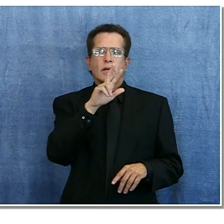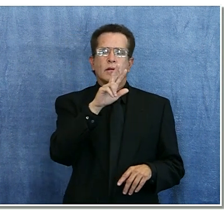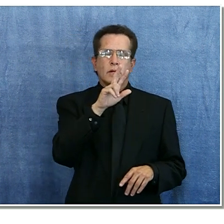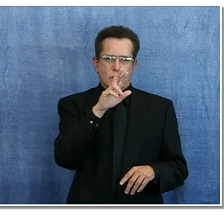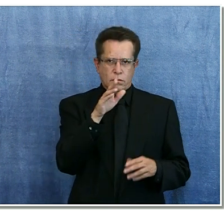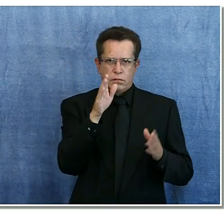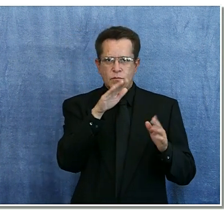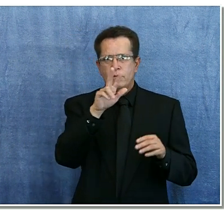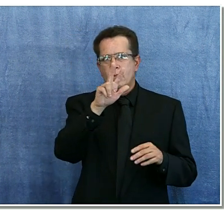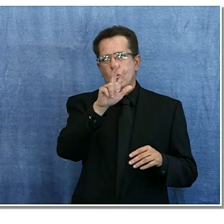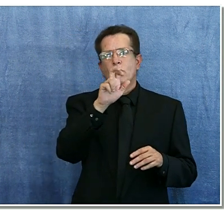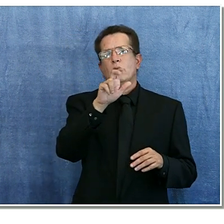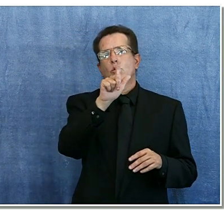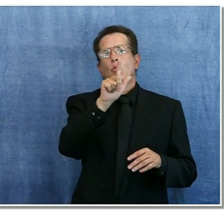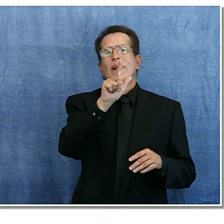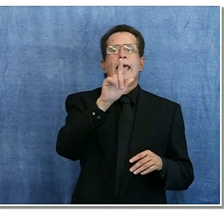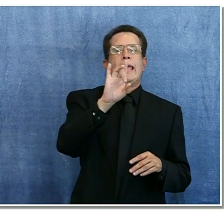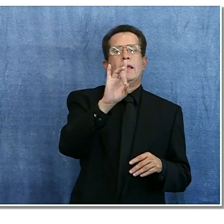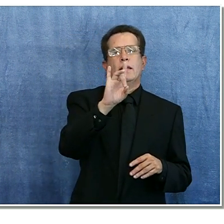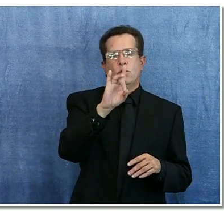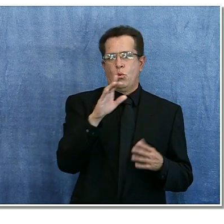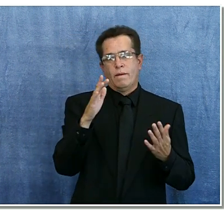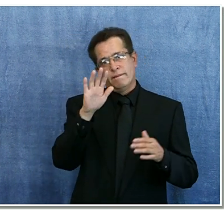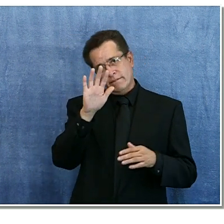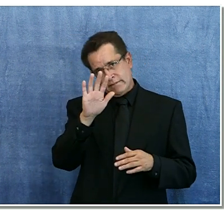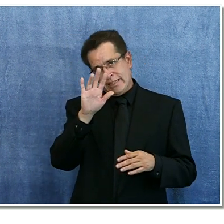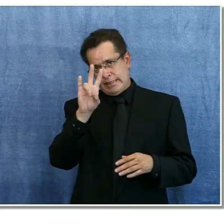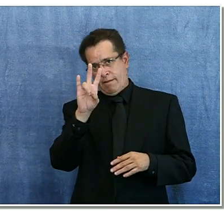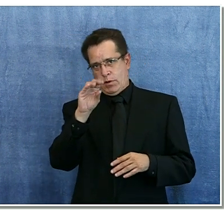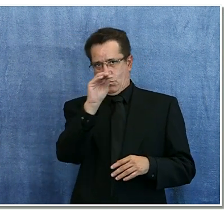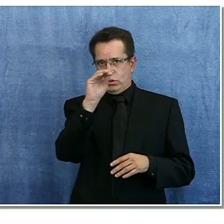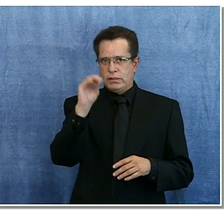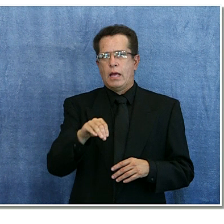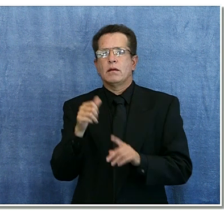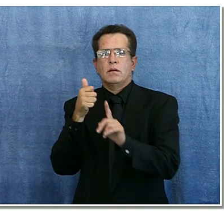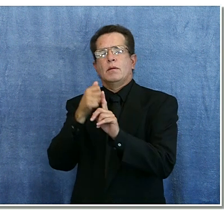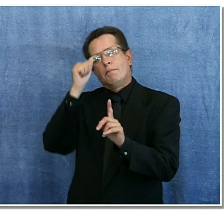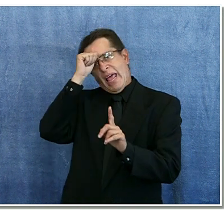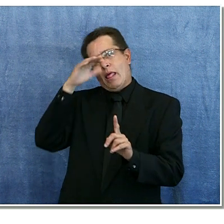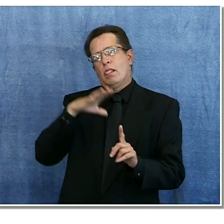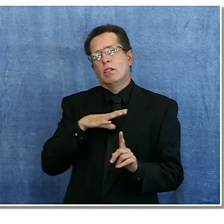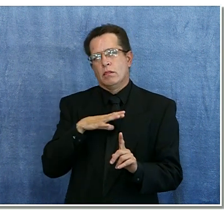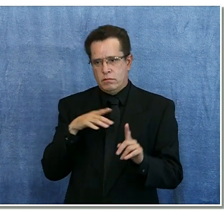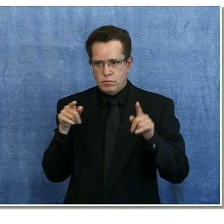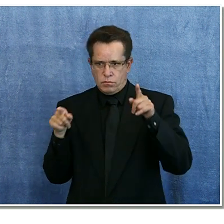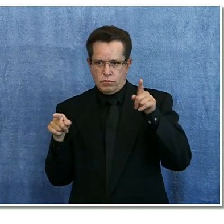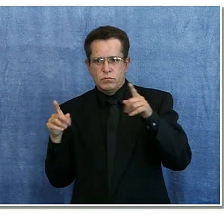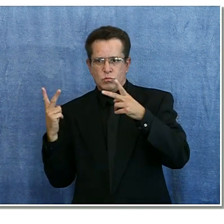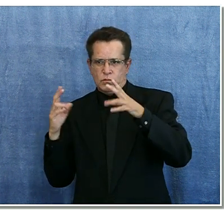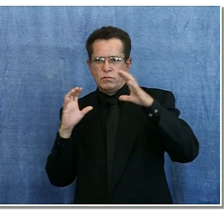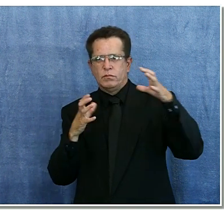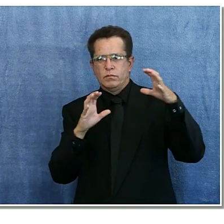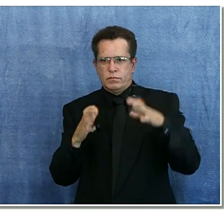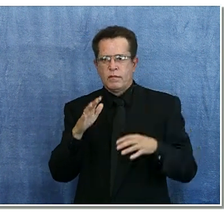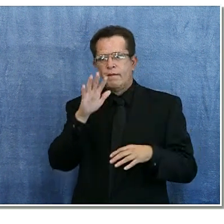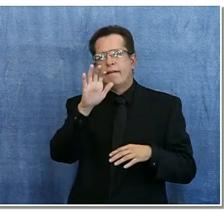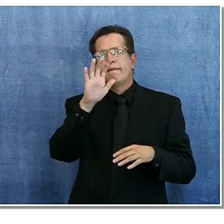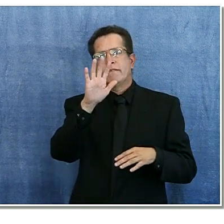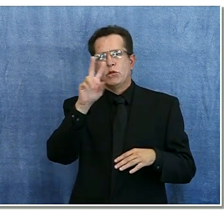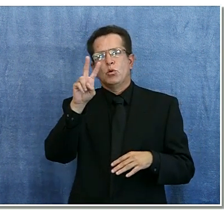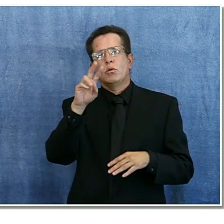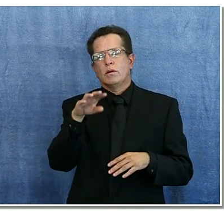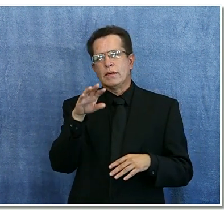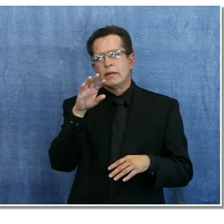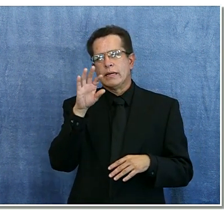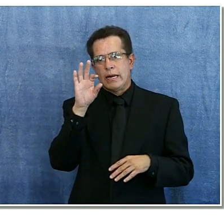328, or 57%, were male. 552, or 96%